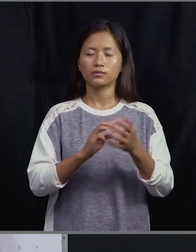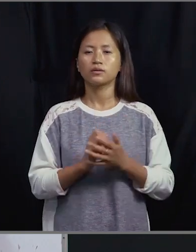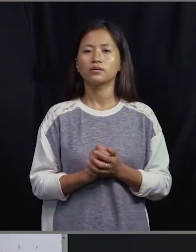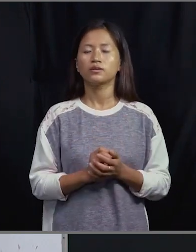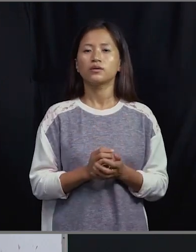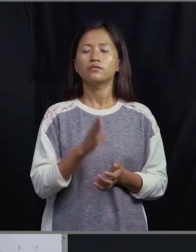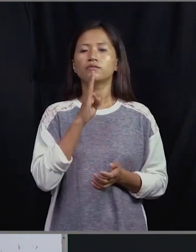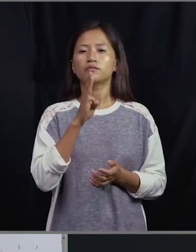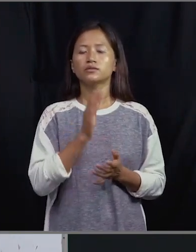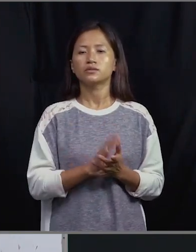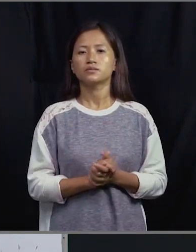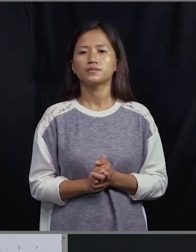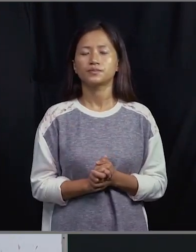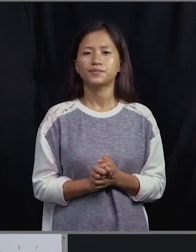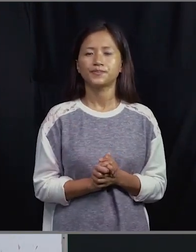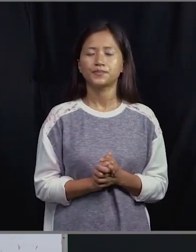water.